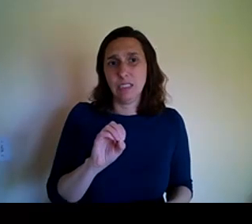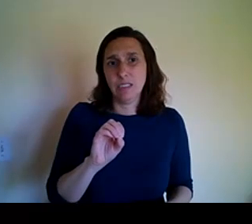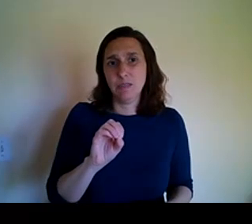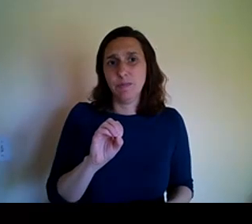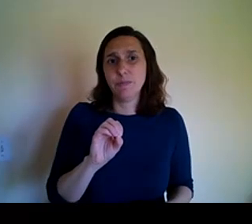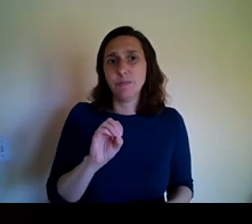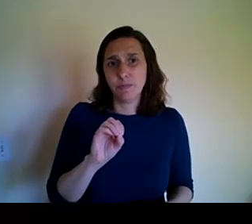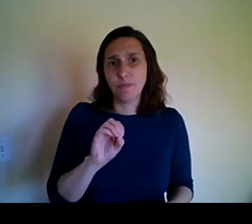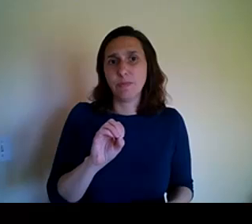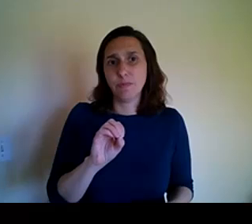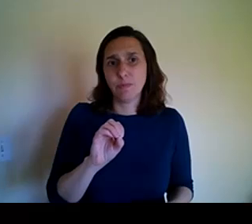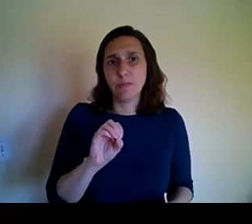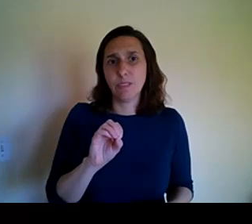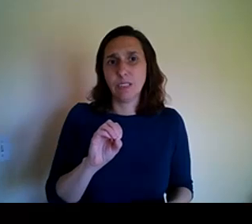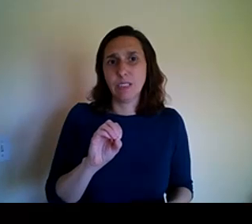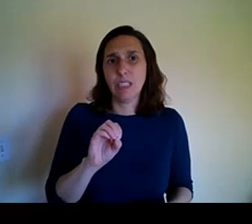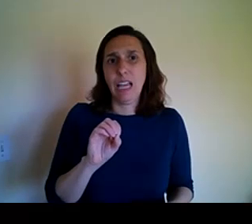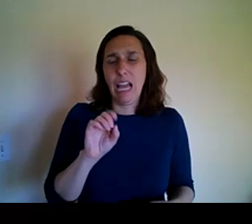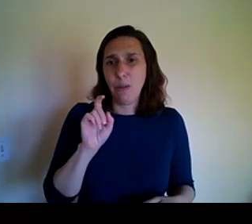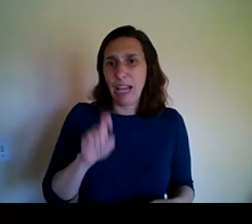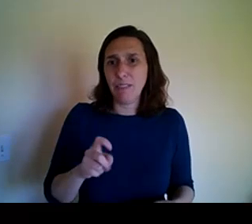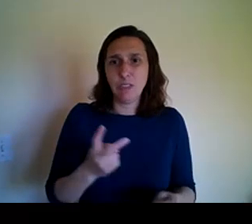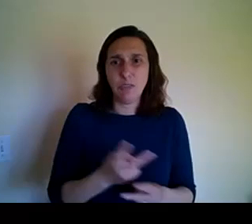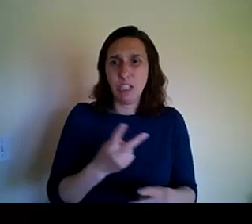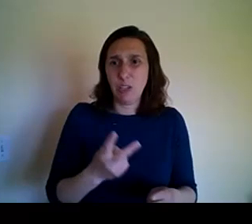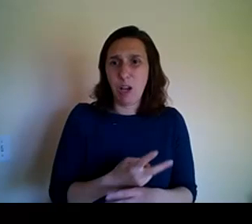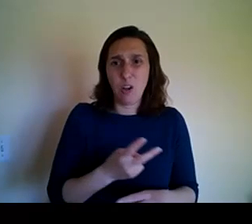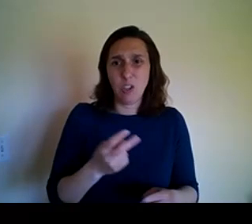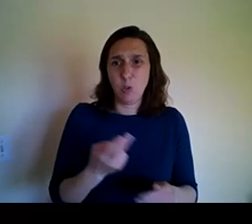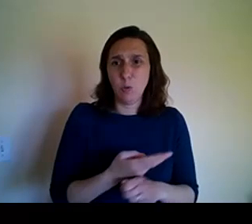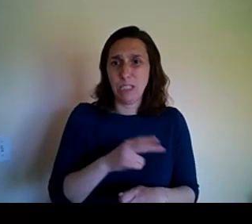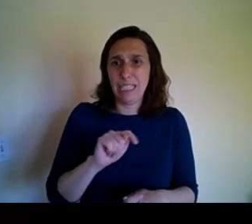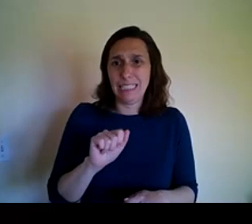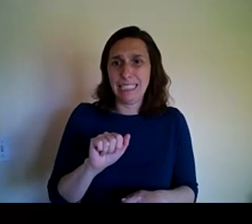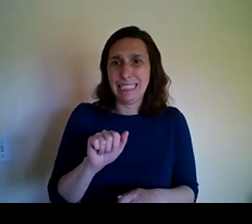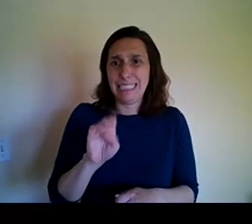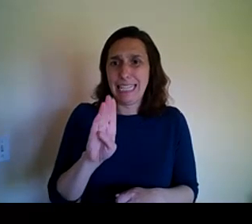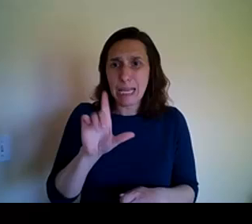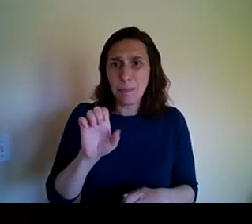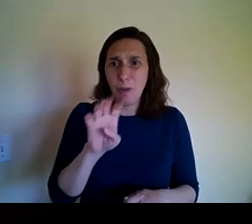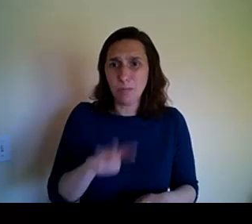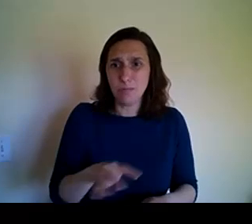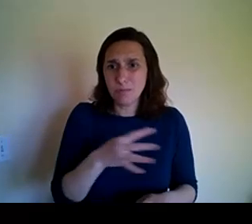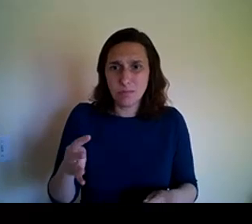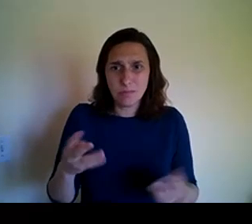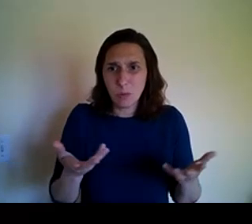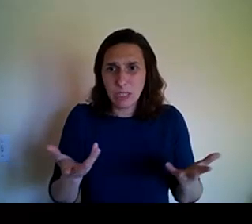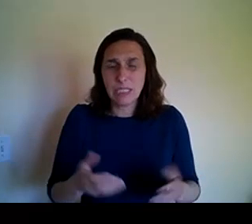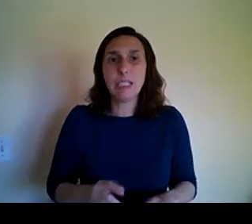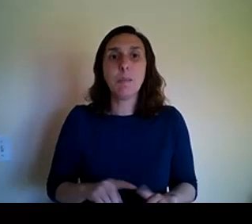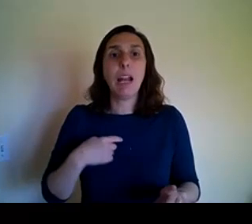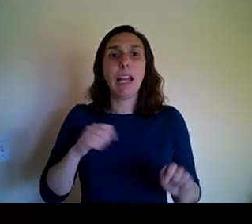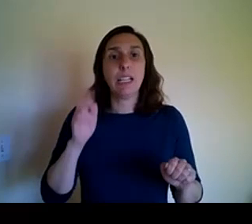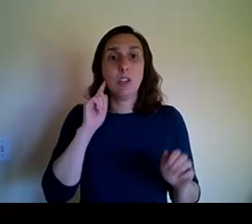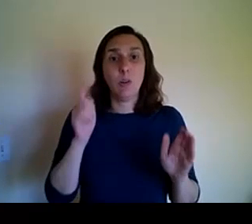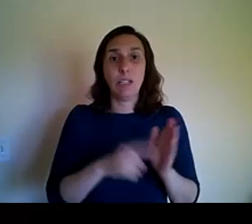I would have to go and calculate on a table what log 150 was. But I can notice that